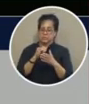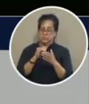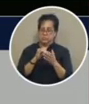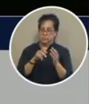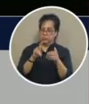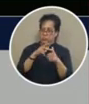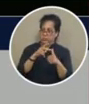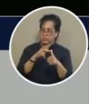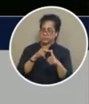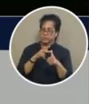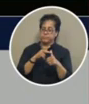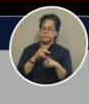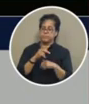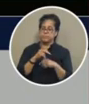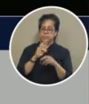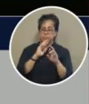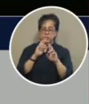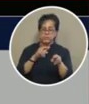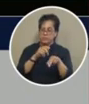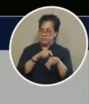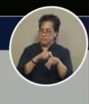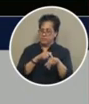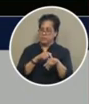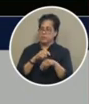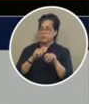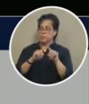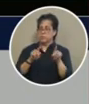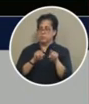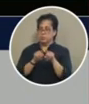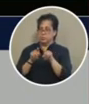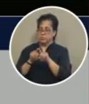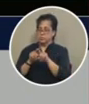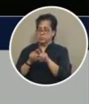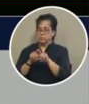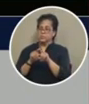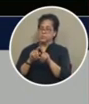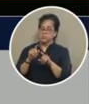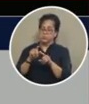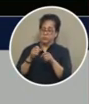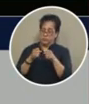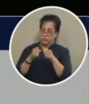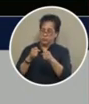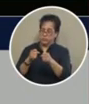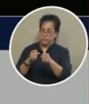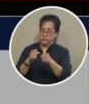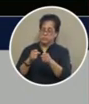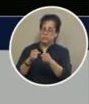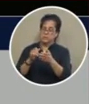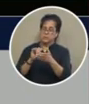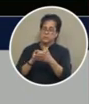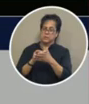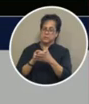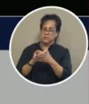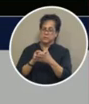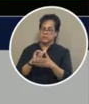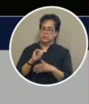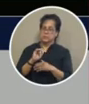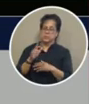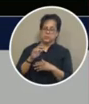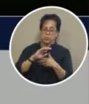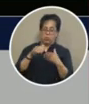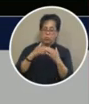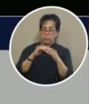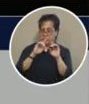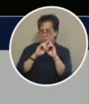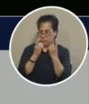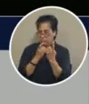only with response times with police, but also with the streets that you all have heard from in all of your